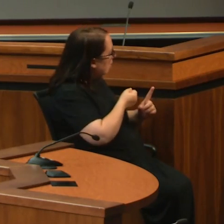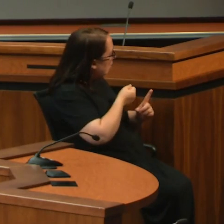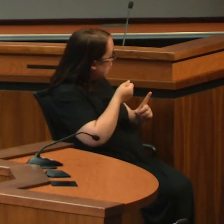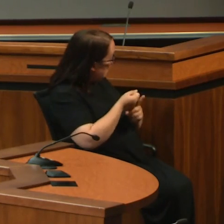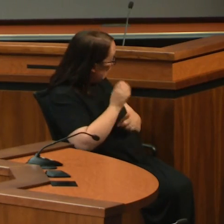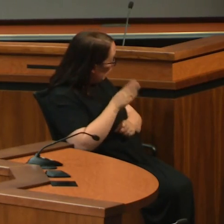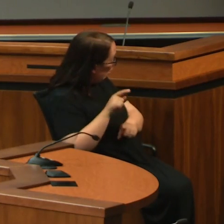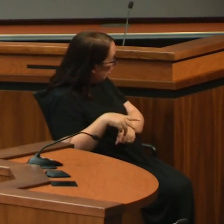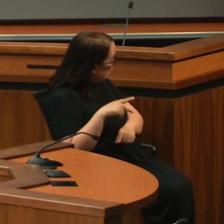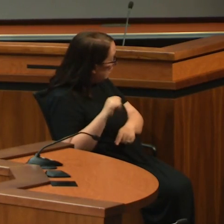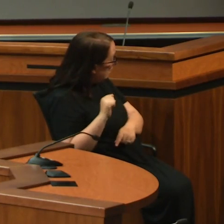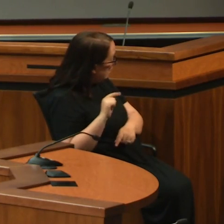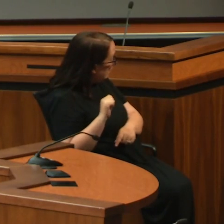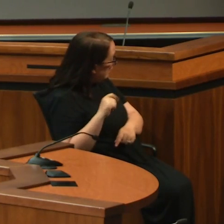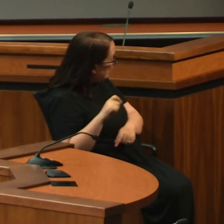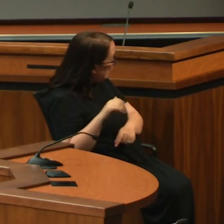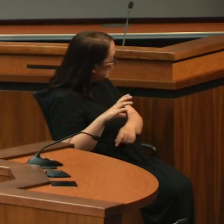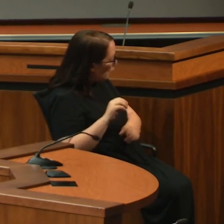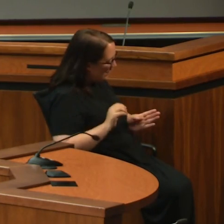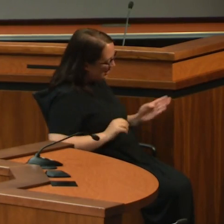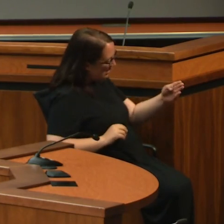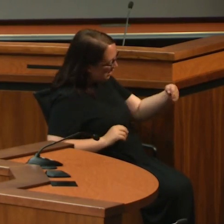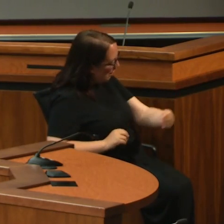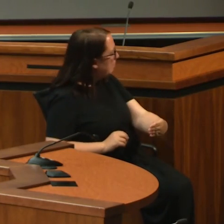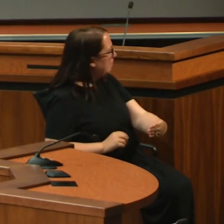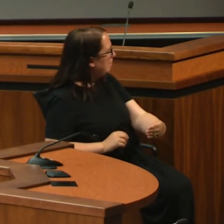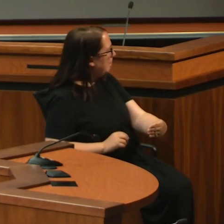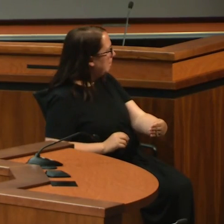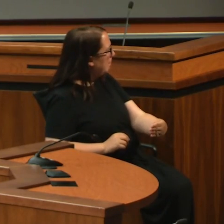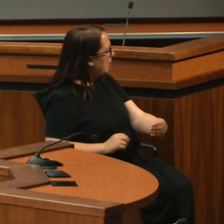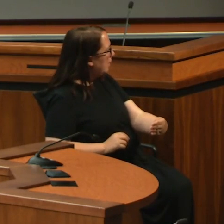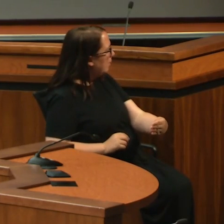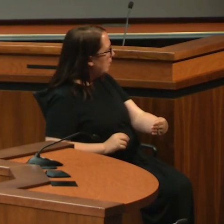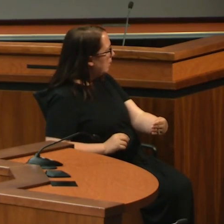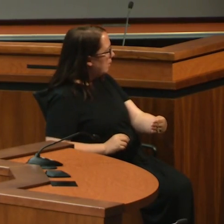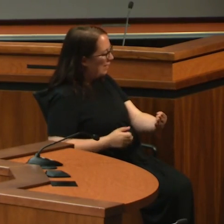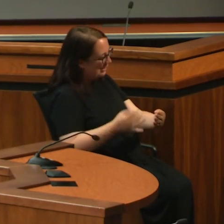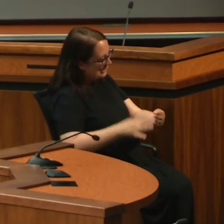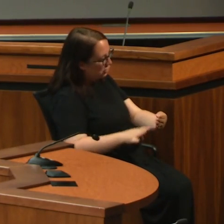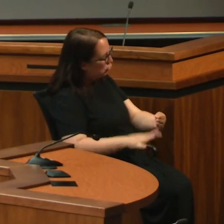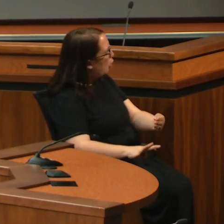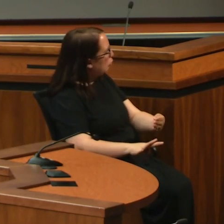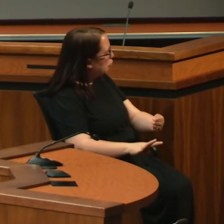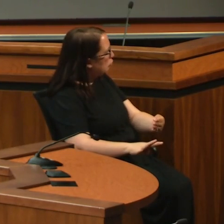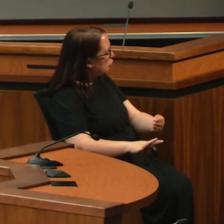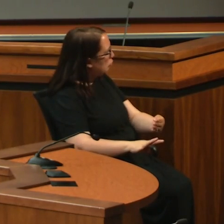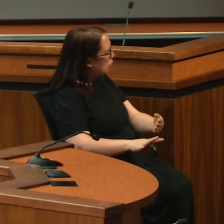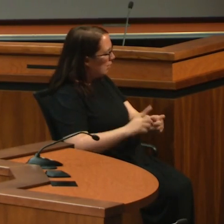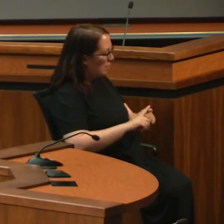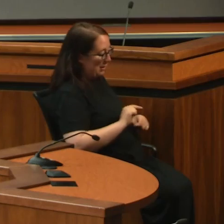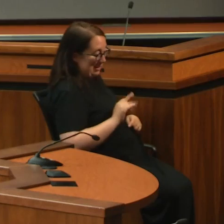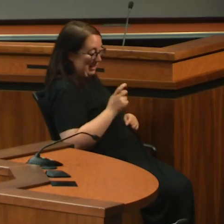and downstream of this right angle confluence or discharge from the Tiber